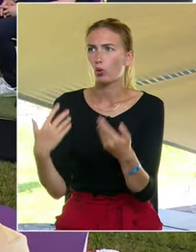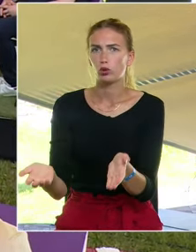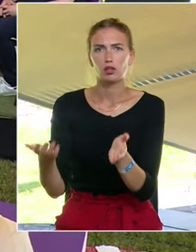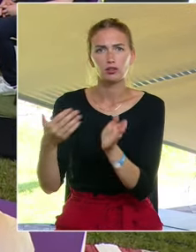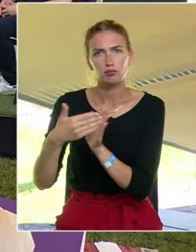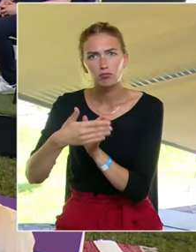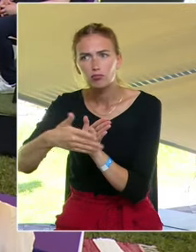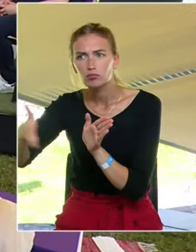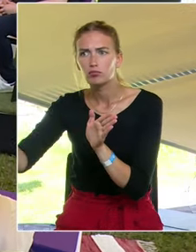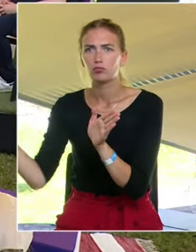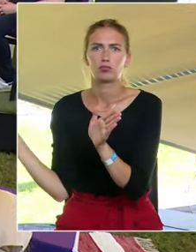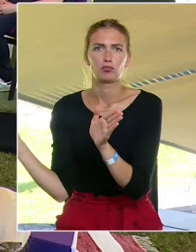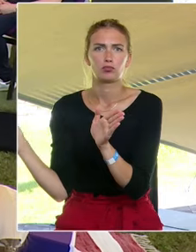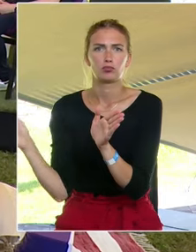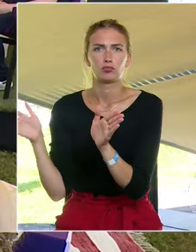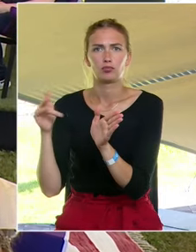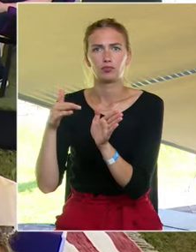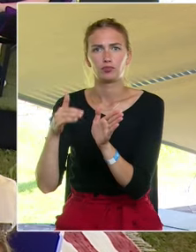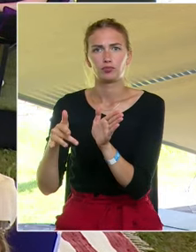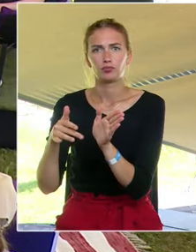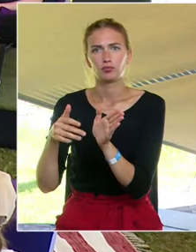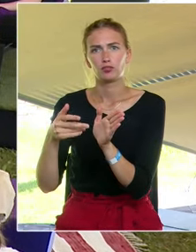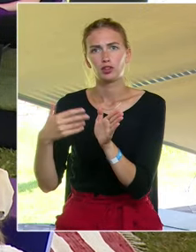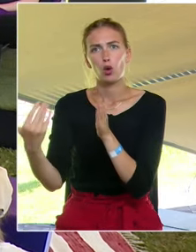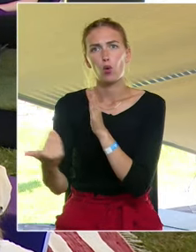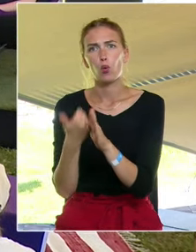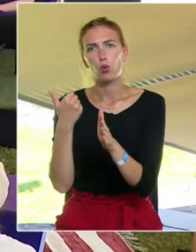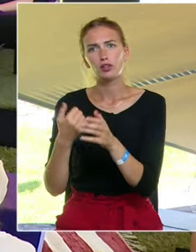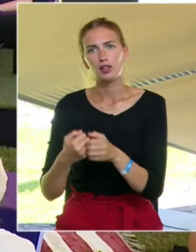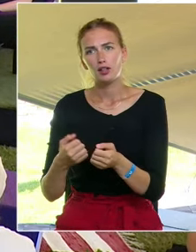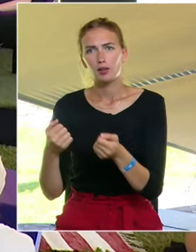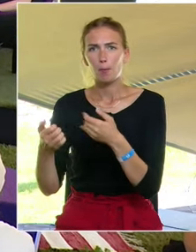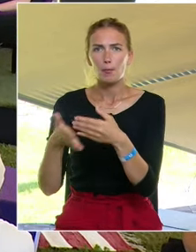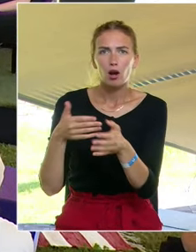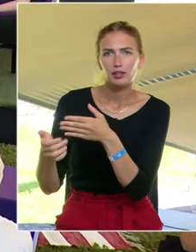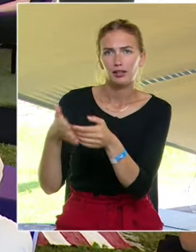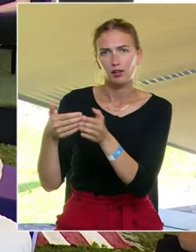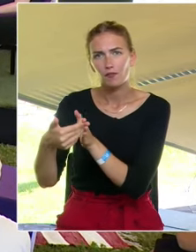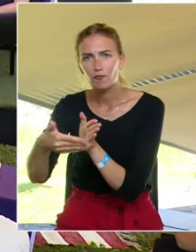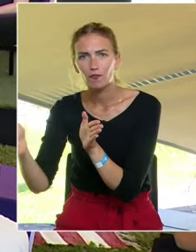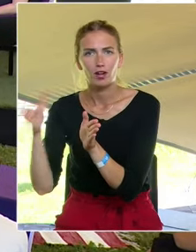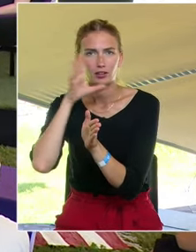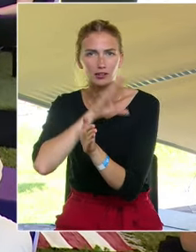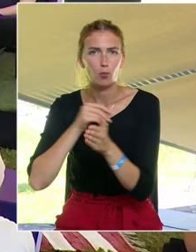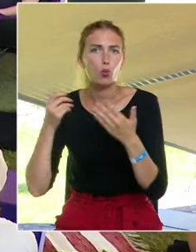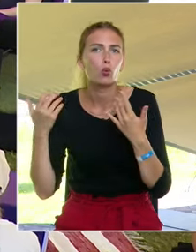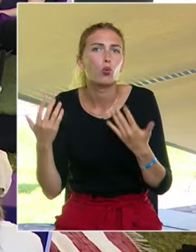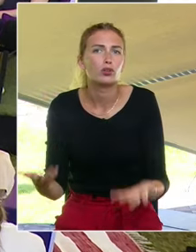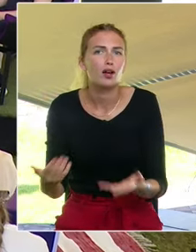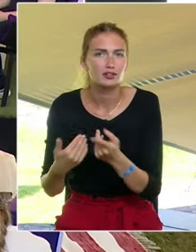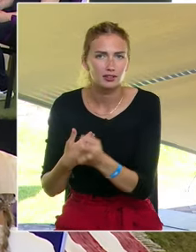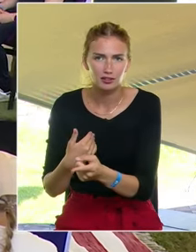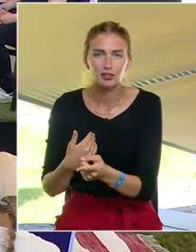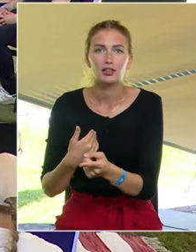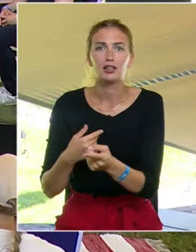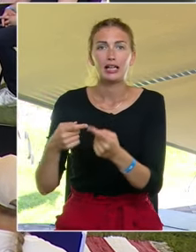enormous repositories for all kinds of remix practices, reuse practices, etc. So that whatever